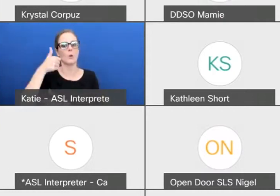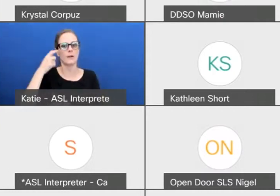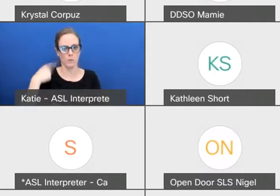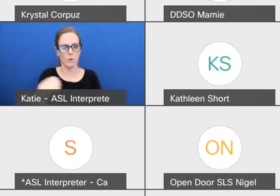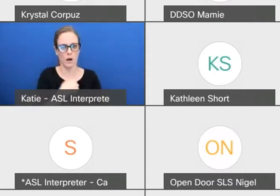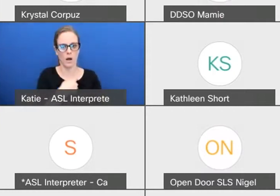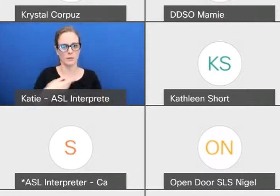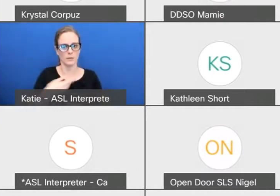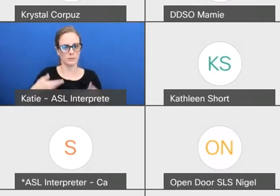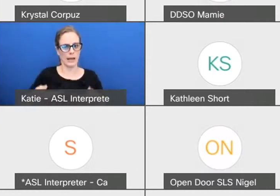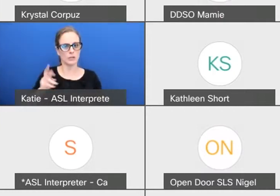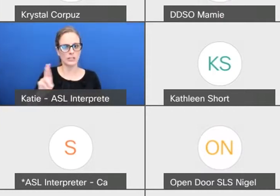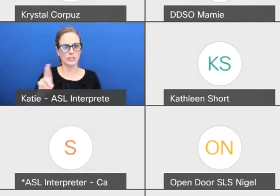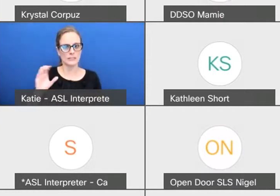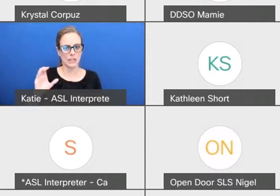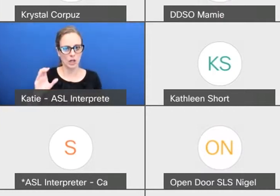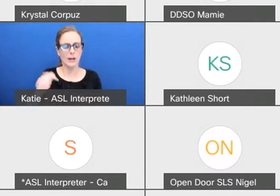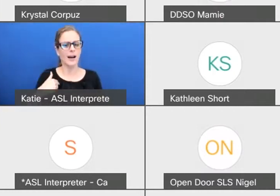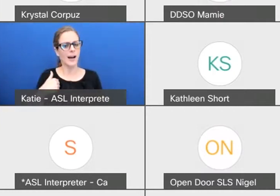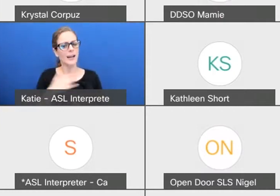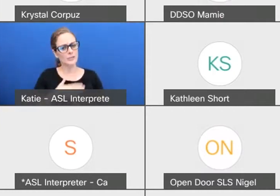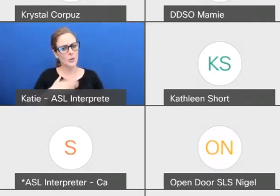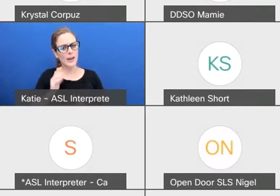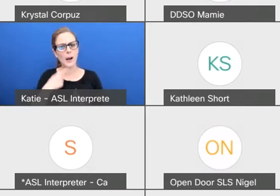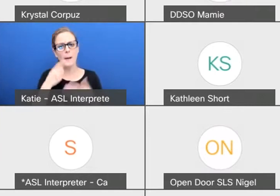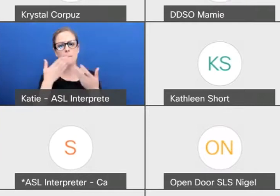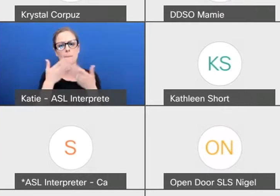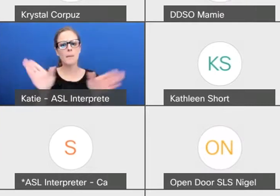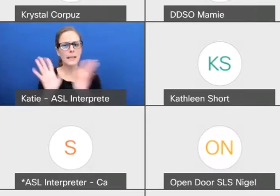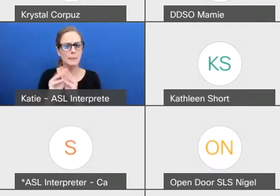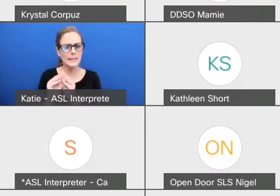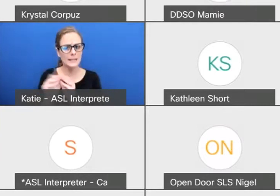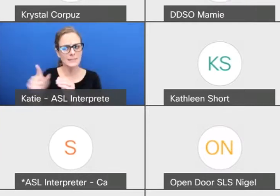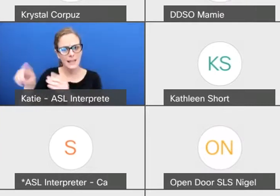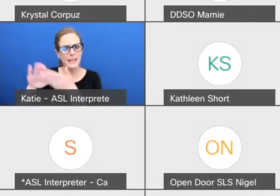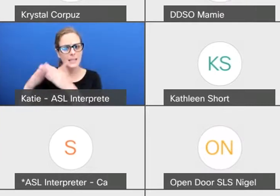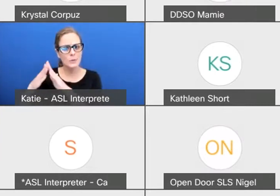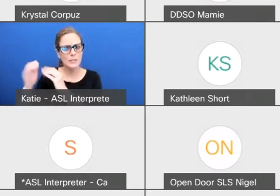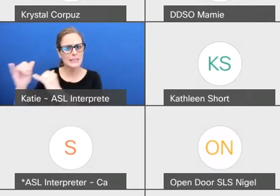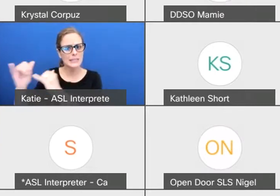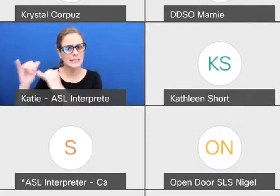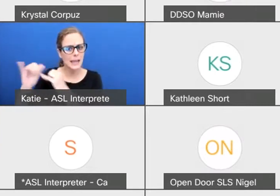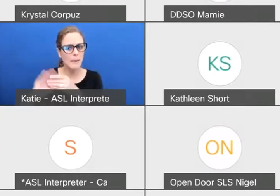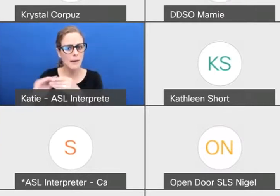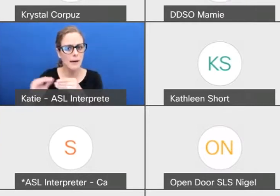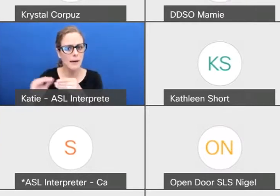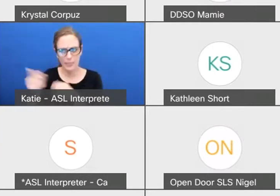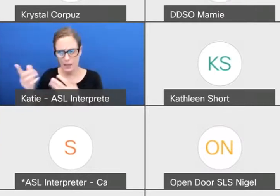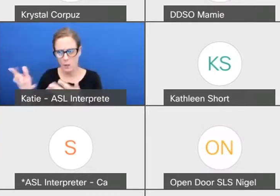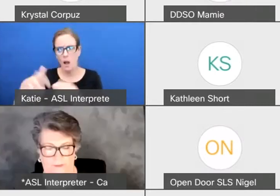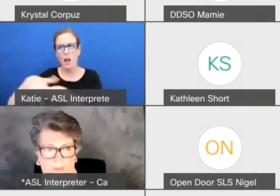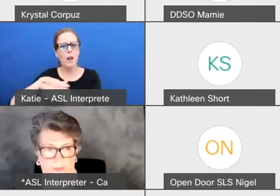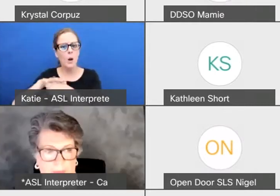really like it when we have our public meetings, because our community says the same thing. Our community wants local services. Our community